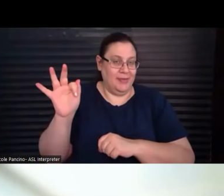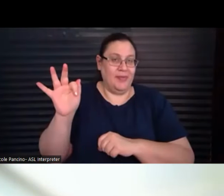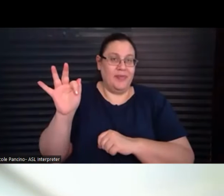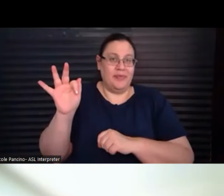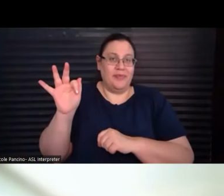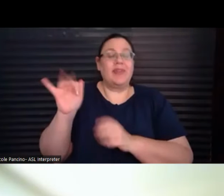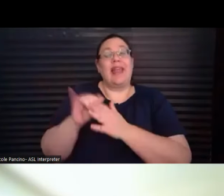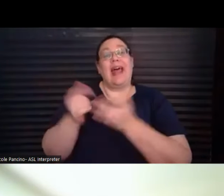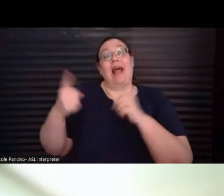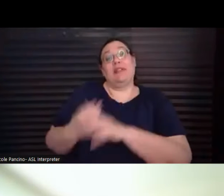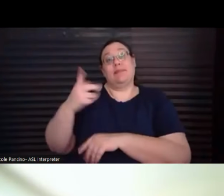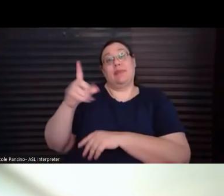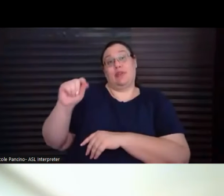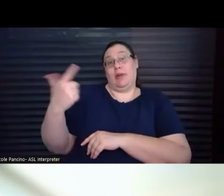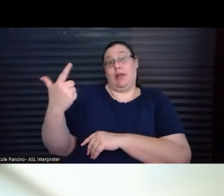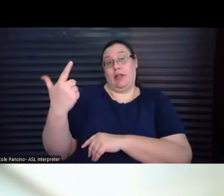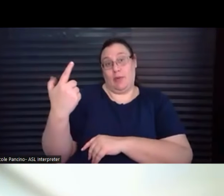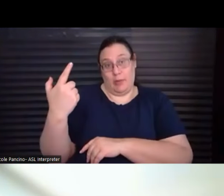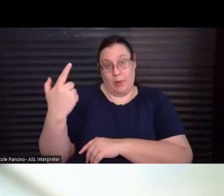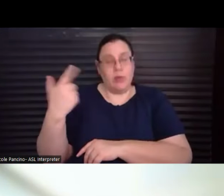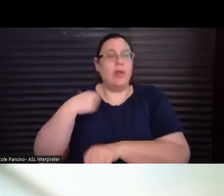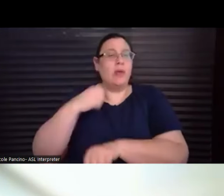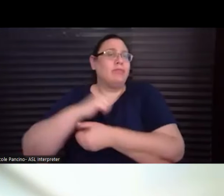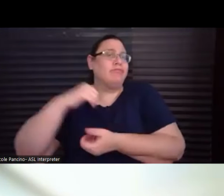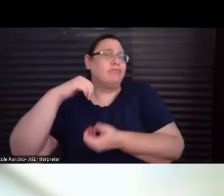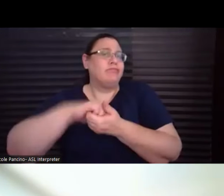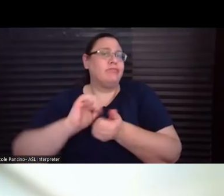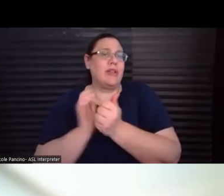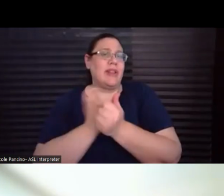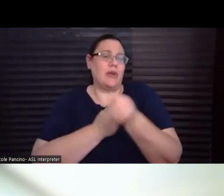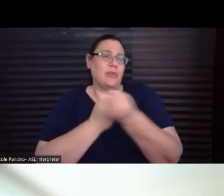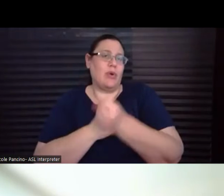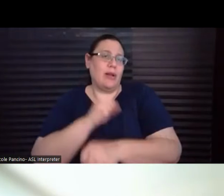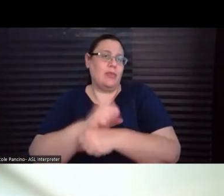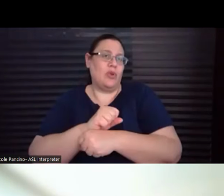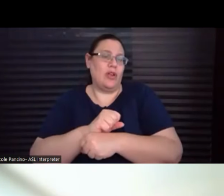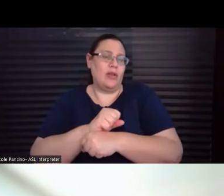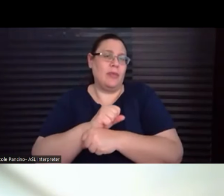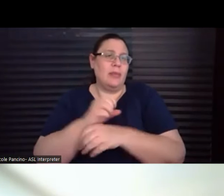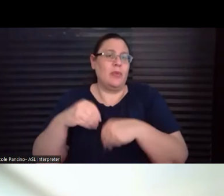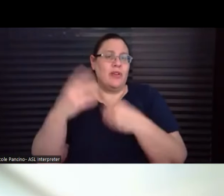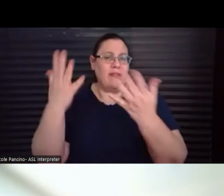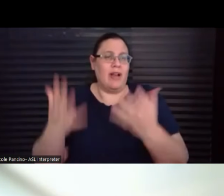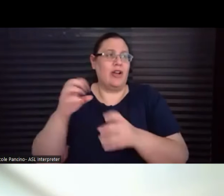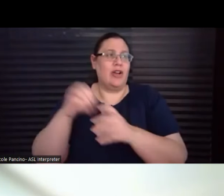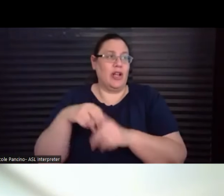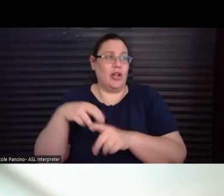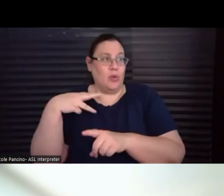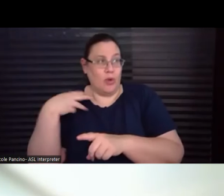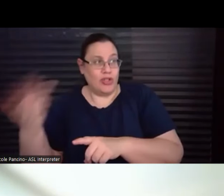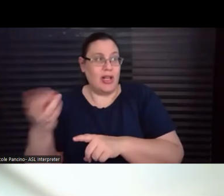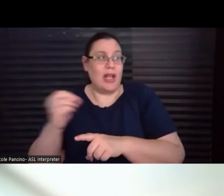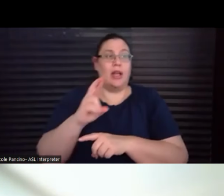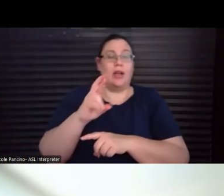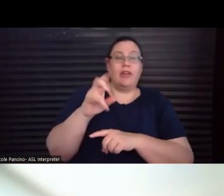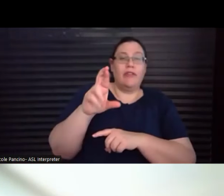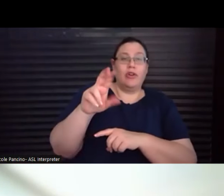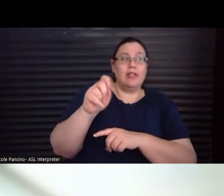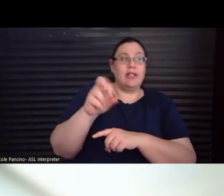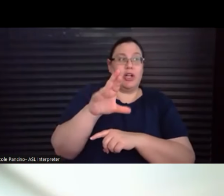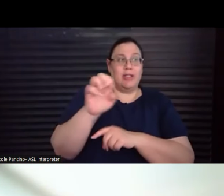of 2021. And we partnered with our supported employment provider, RCM of Washington, and the River Terrace Education Campus to introduce